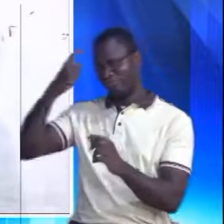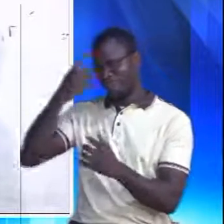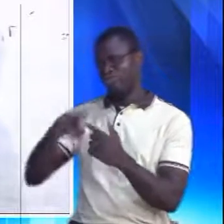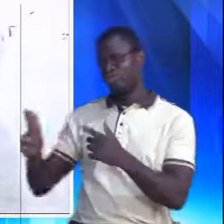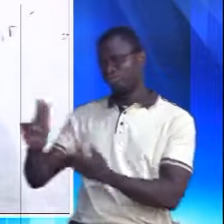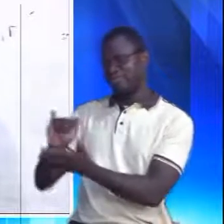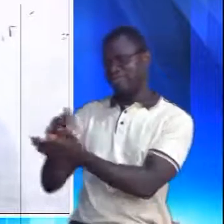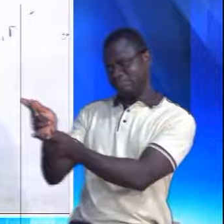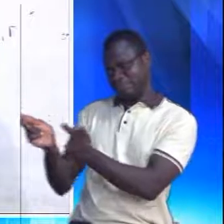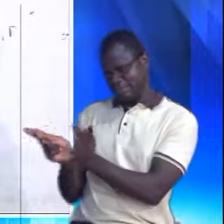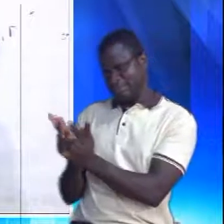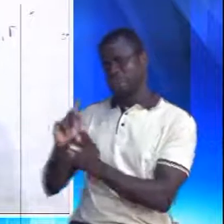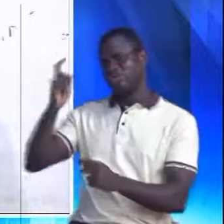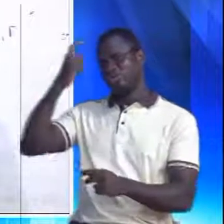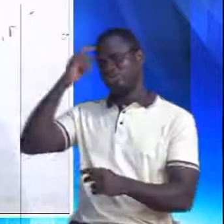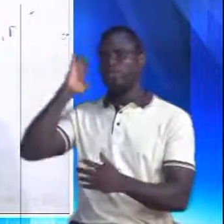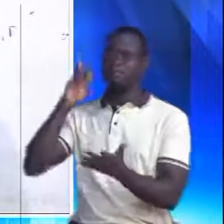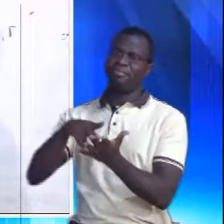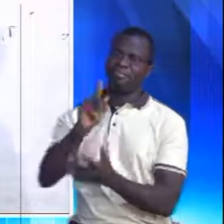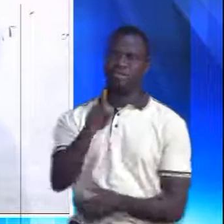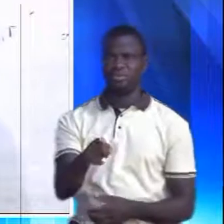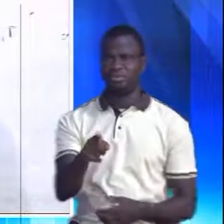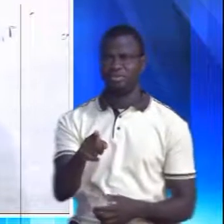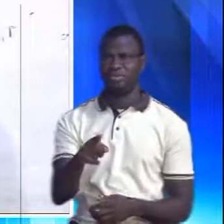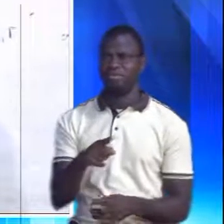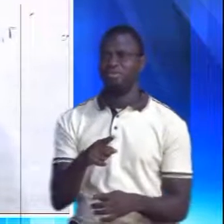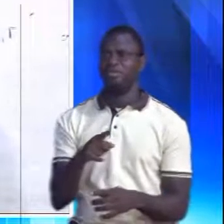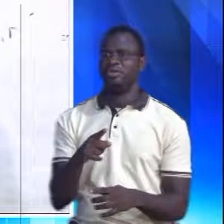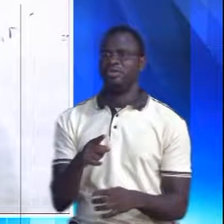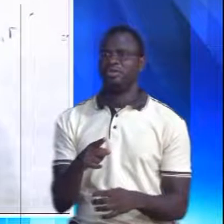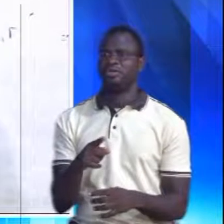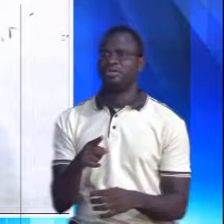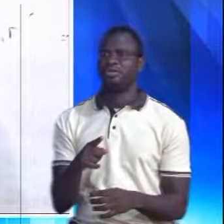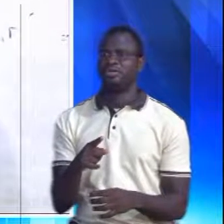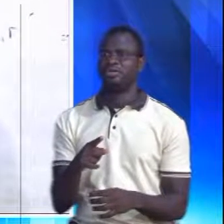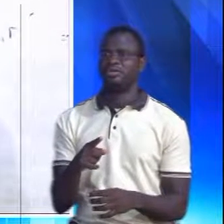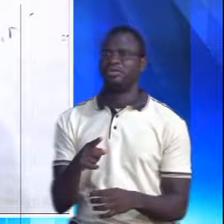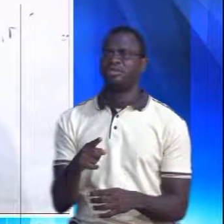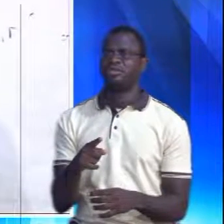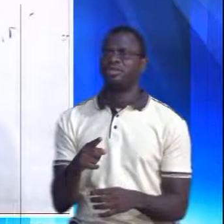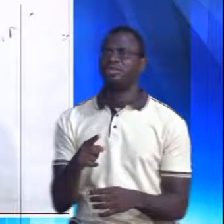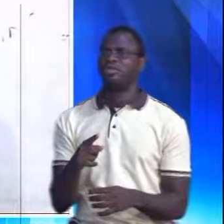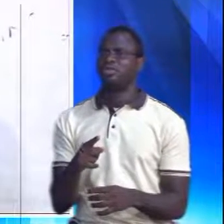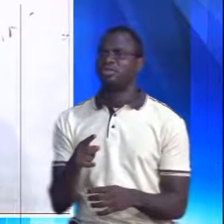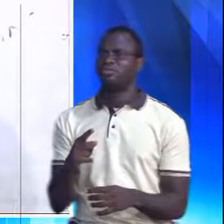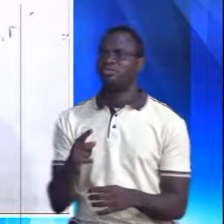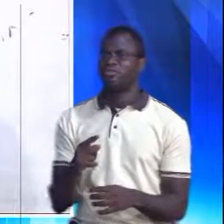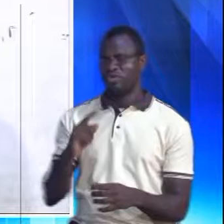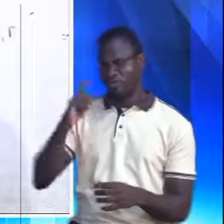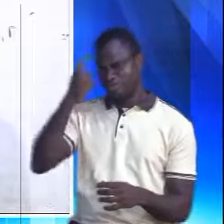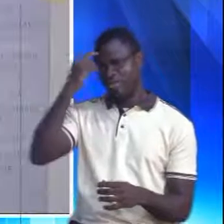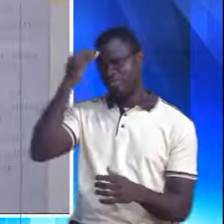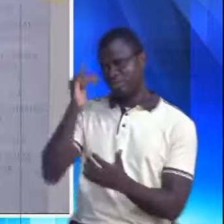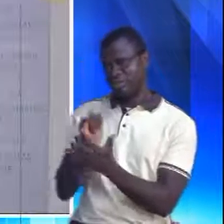Because the government knows that you have the right to acquire your property under the law. So government will not want to run foul of that